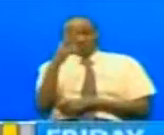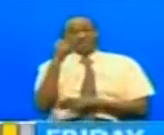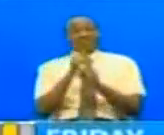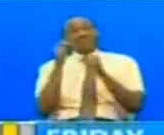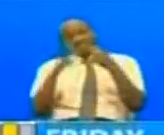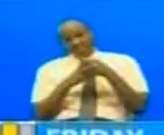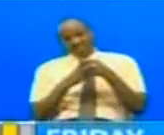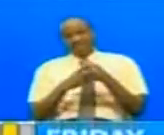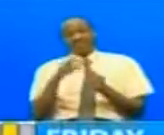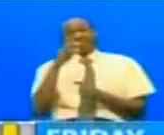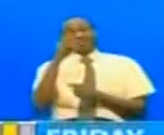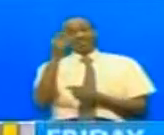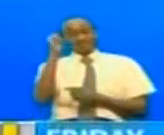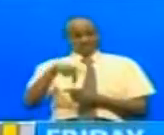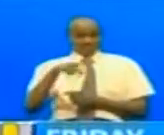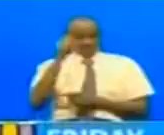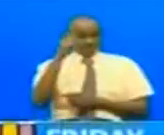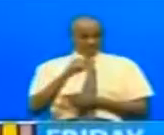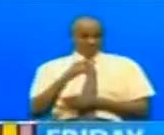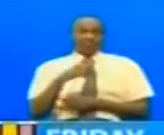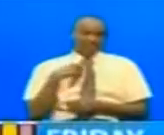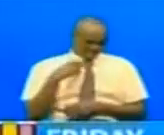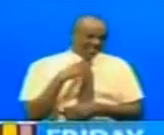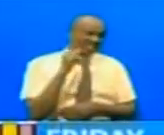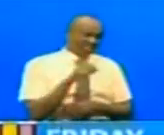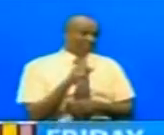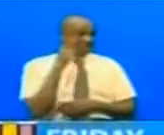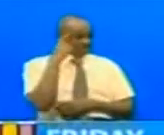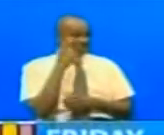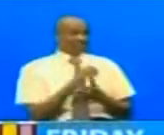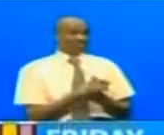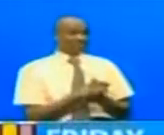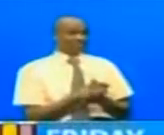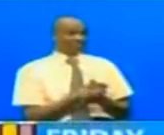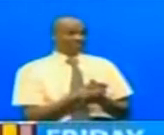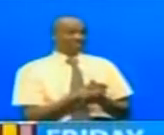as Tip-Tip? I think that is what we are gearing, mm-hmm. because